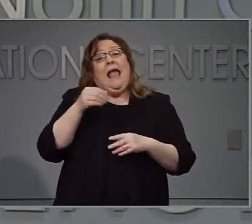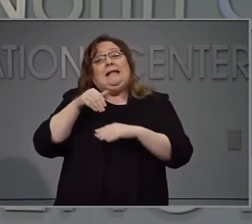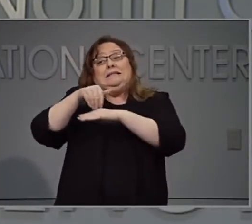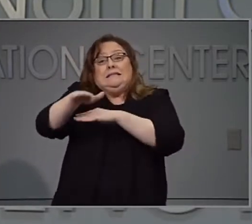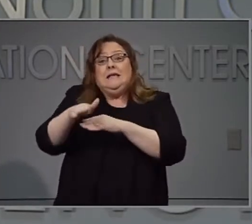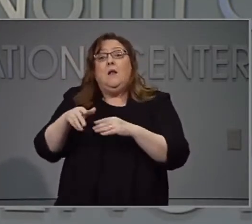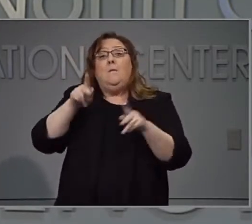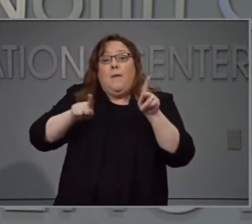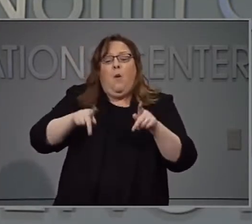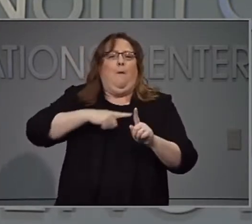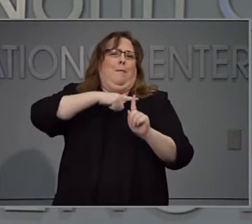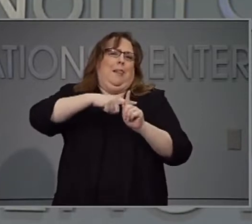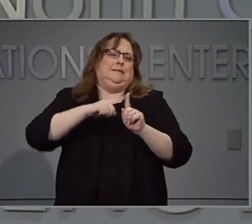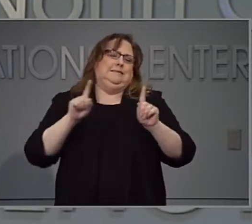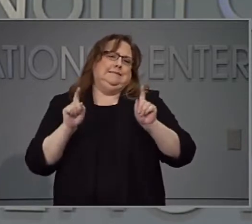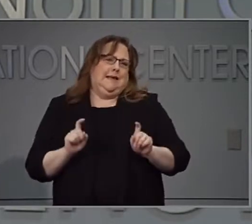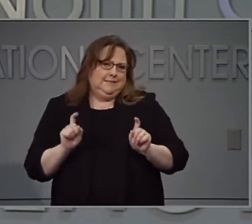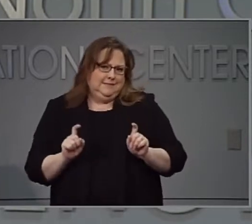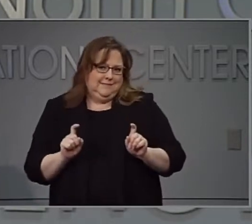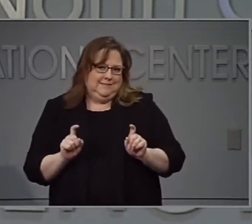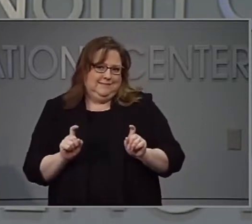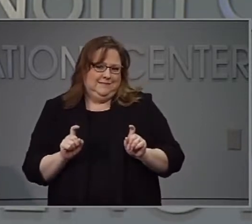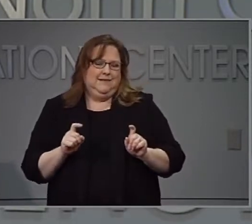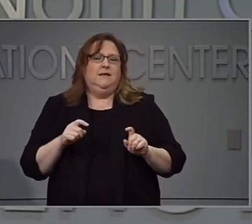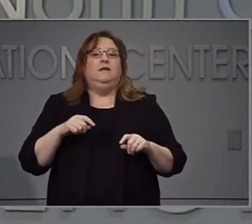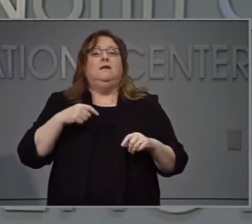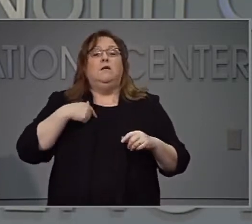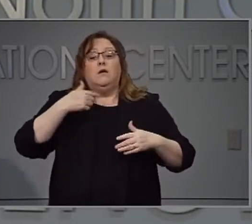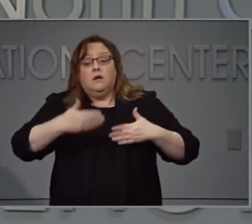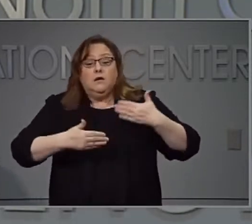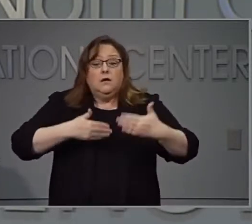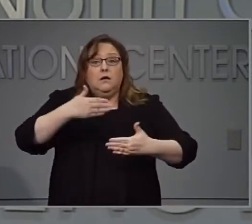ease restrictions in our state.